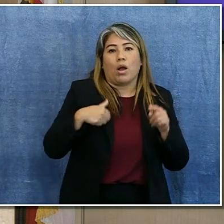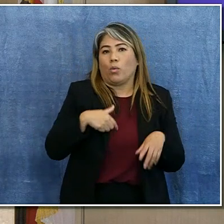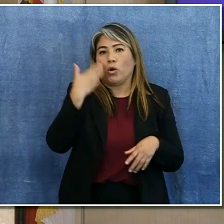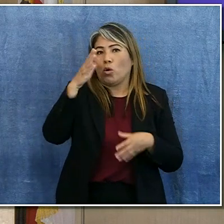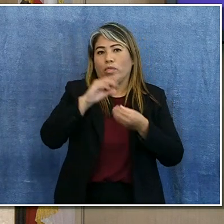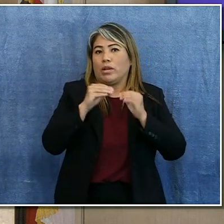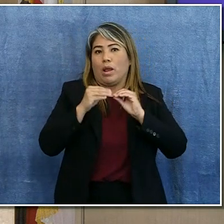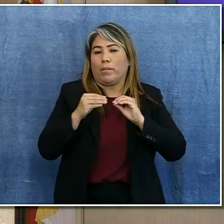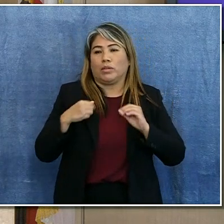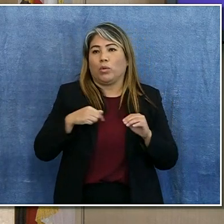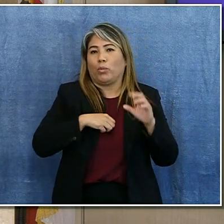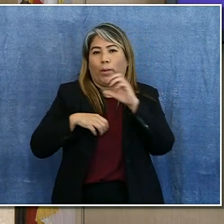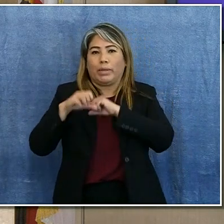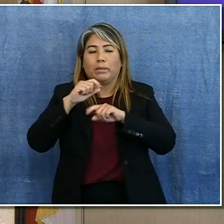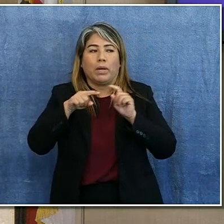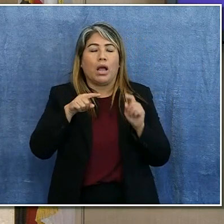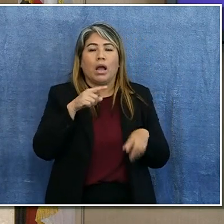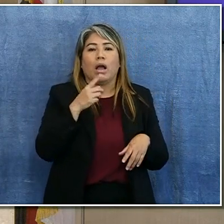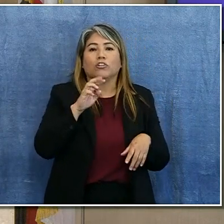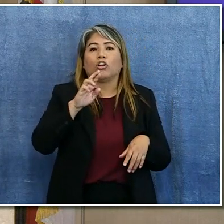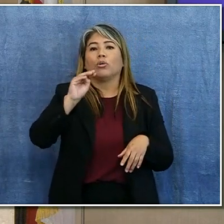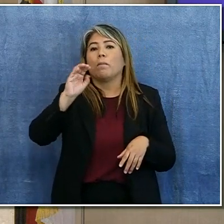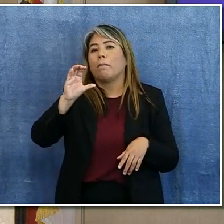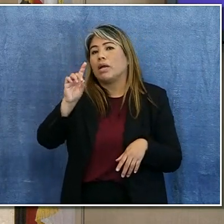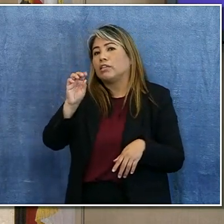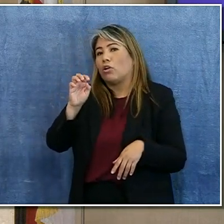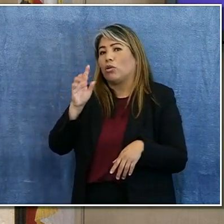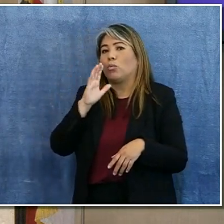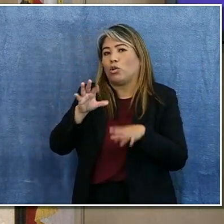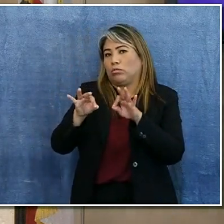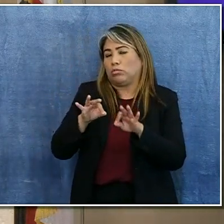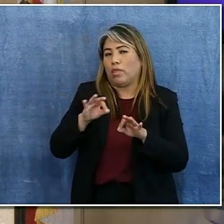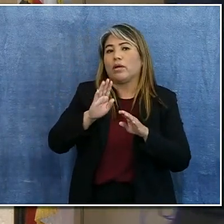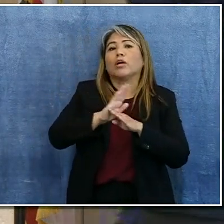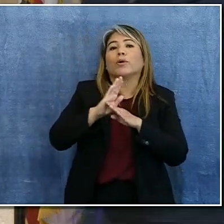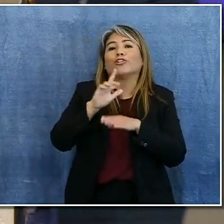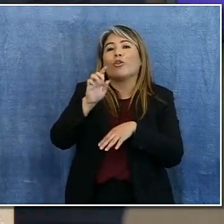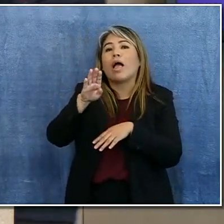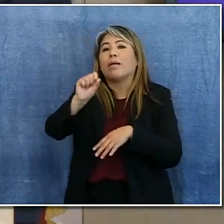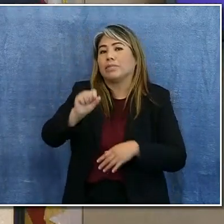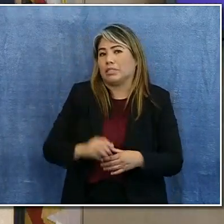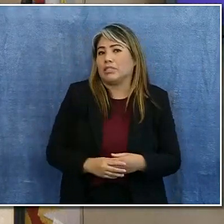numbers of what will be missing, but I'll have Dr. McDonald walk you through the commercial labs.